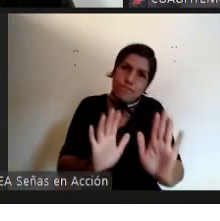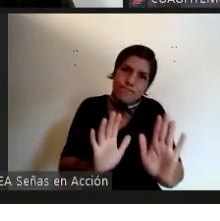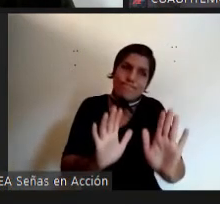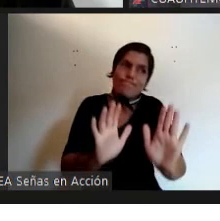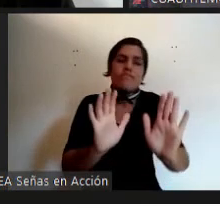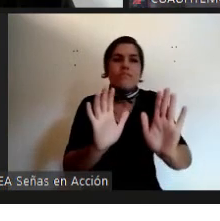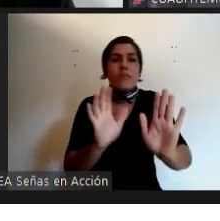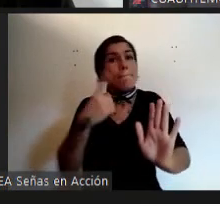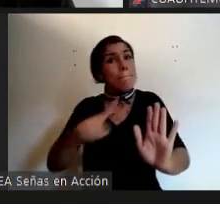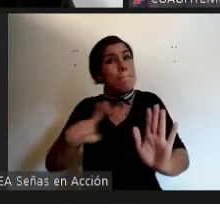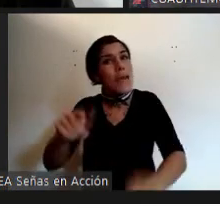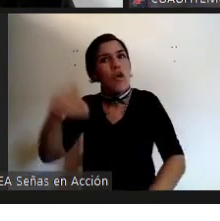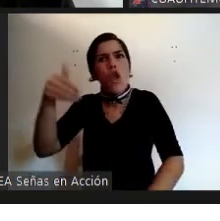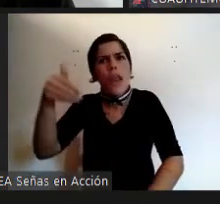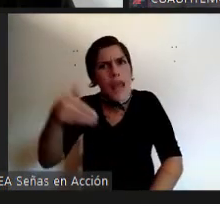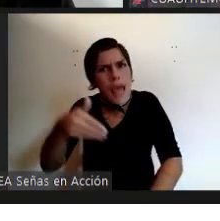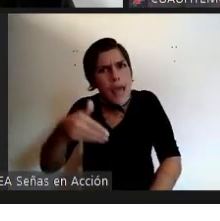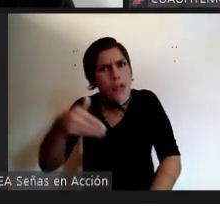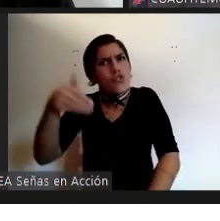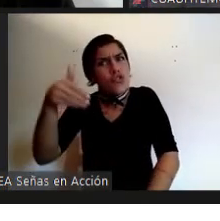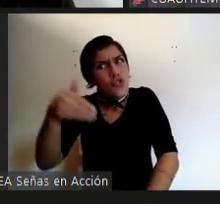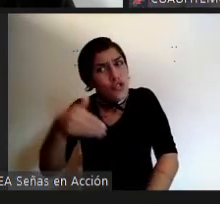realized, specifically in Europe,